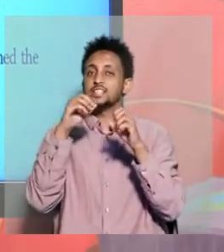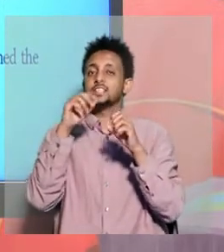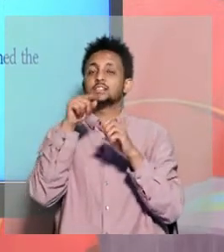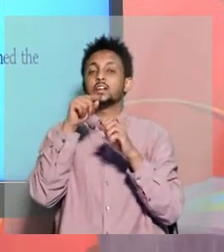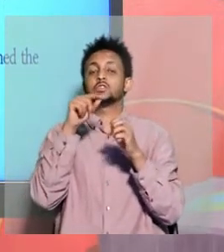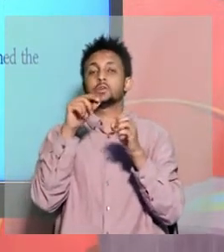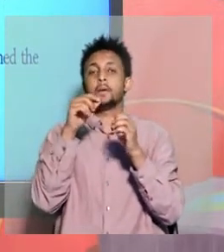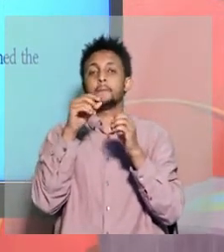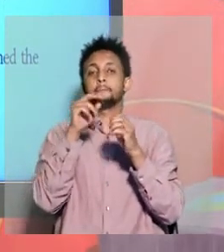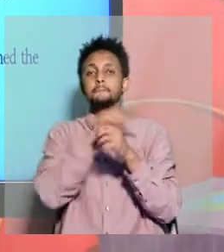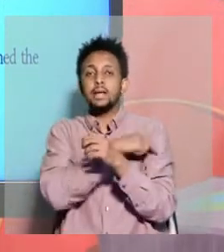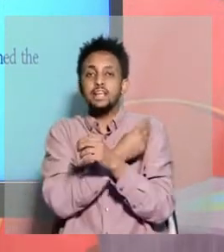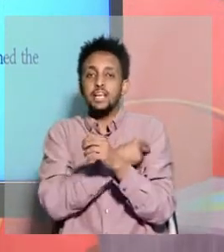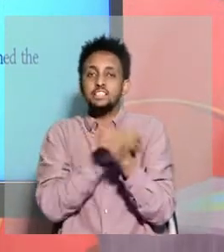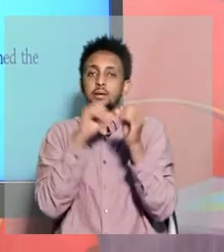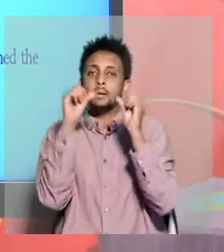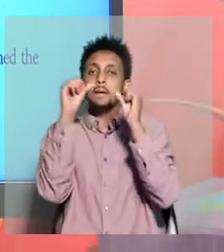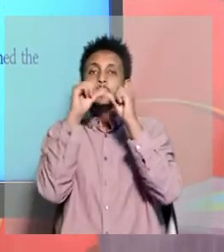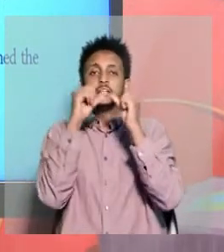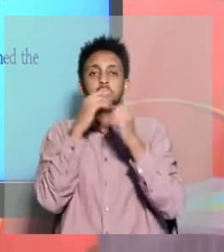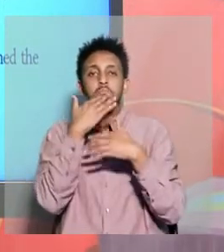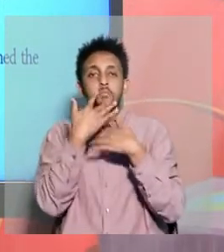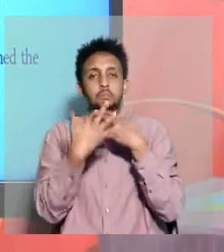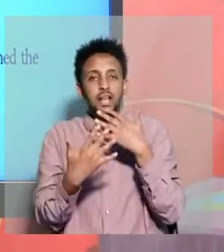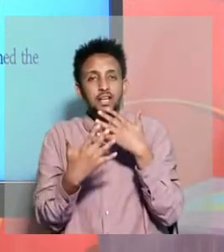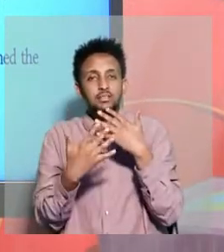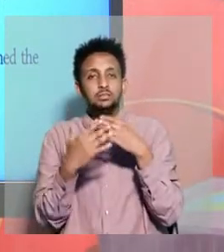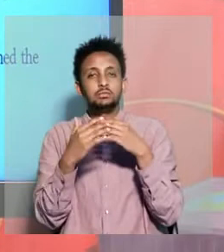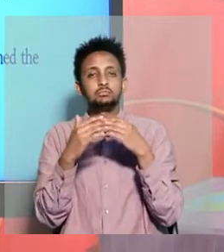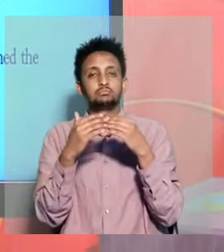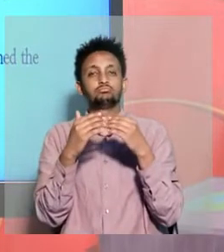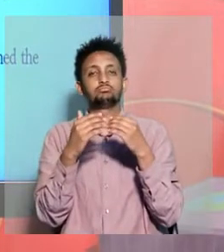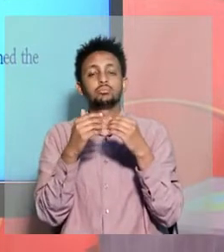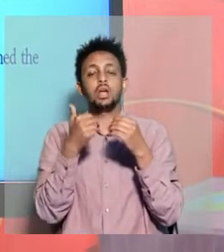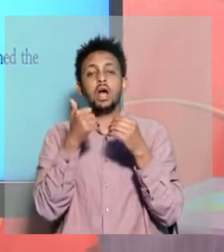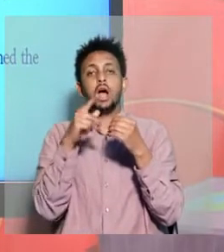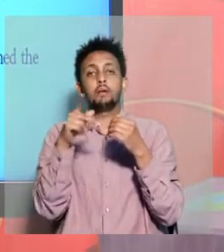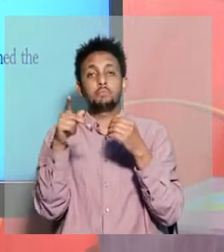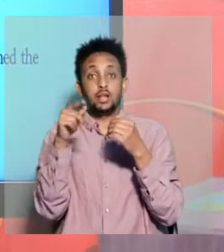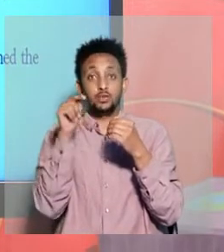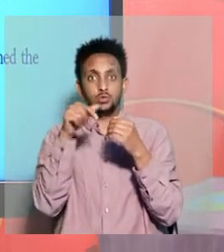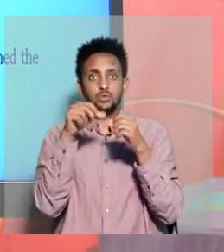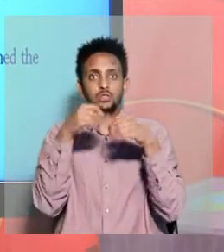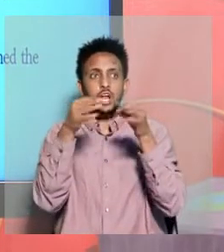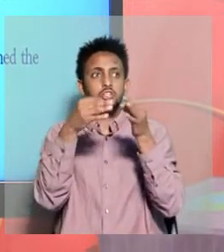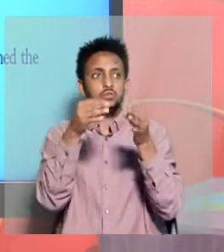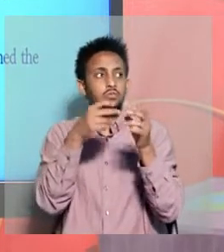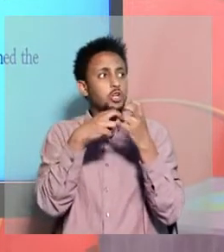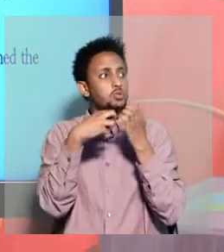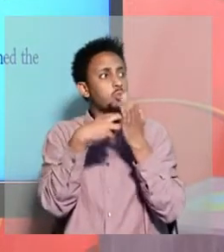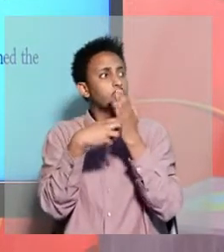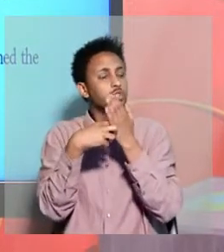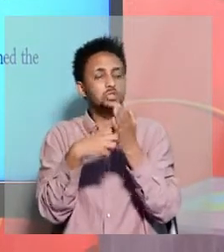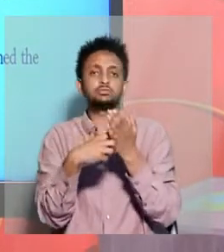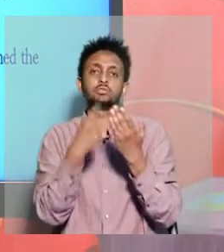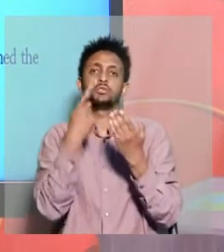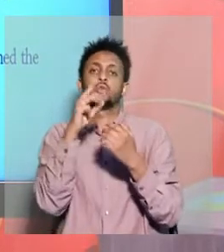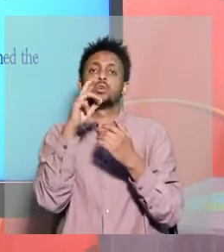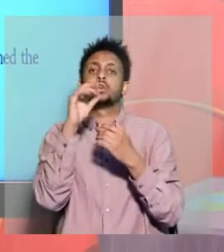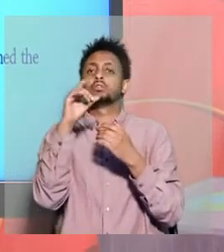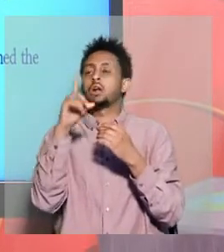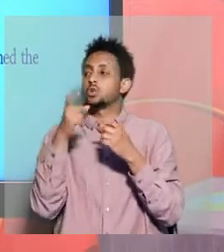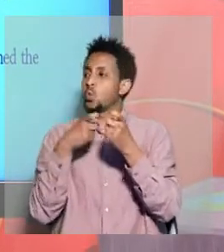of medication for measuring blood pressure. It's possible to apply it in transportation science for